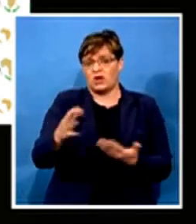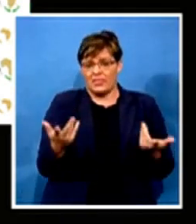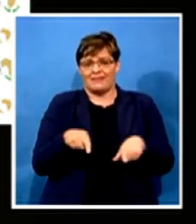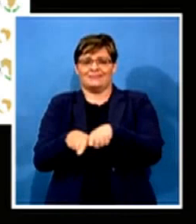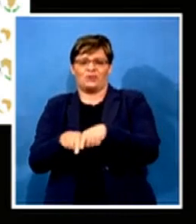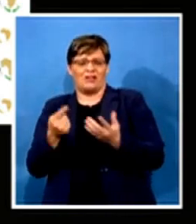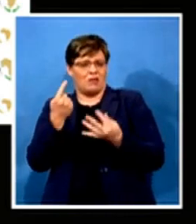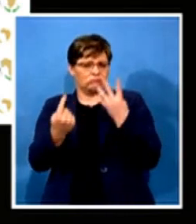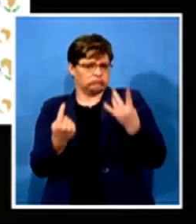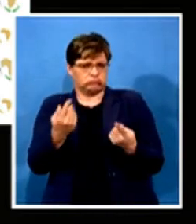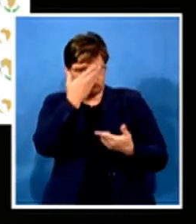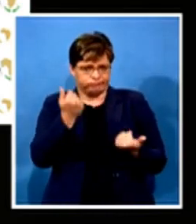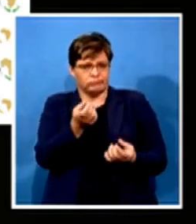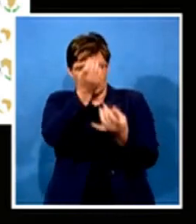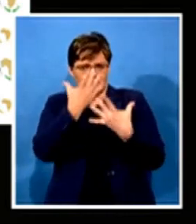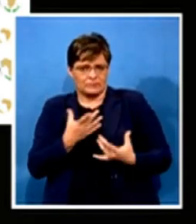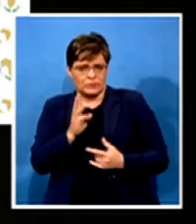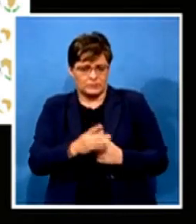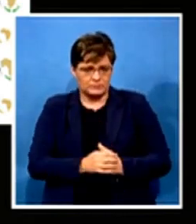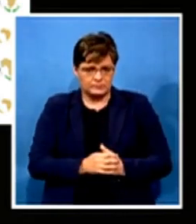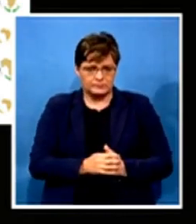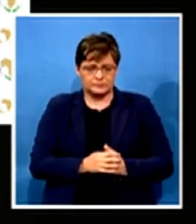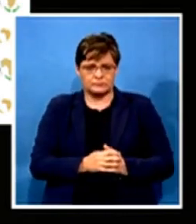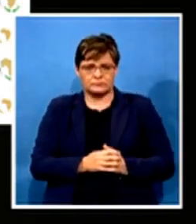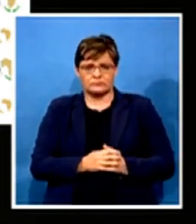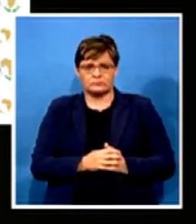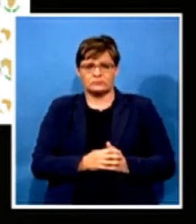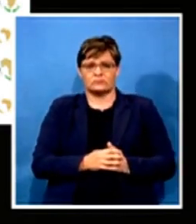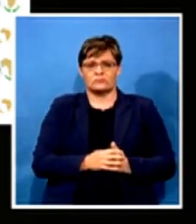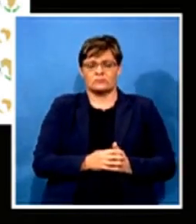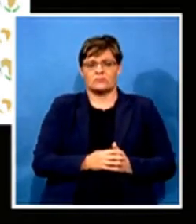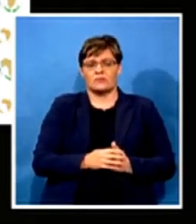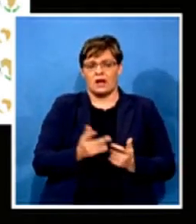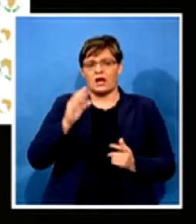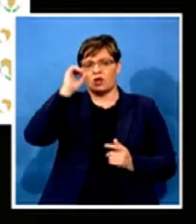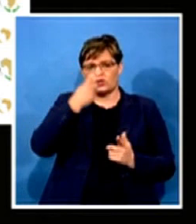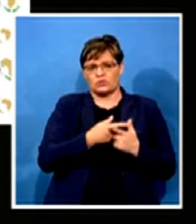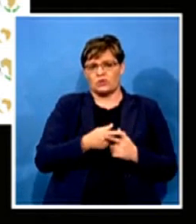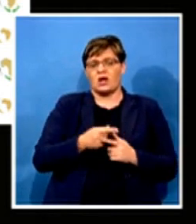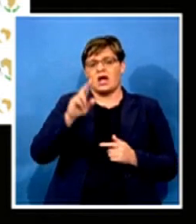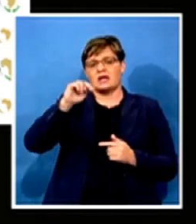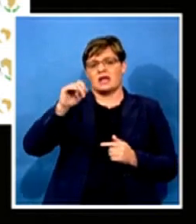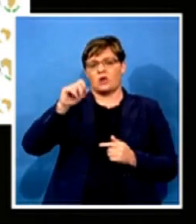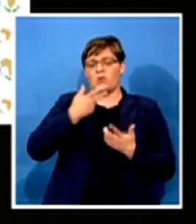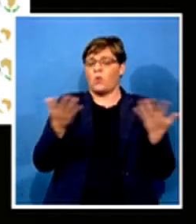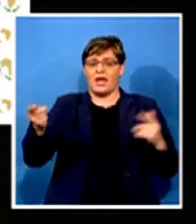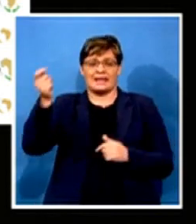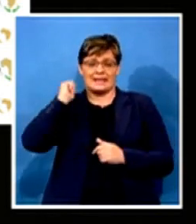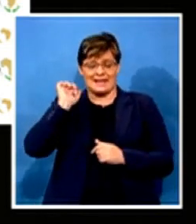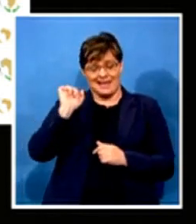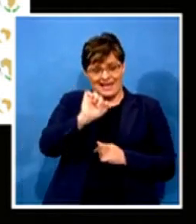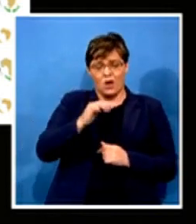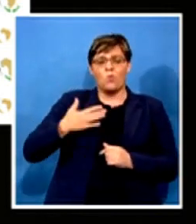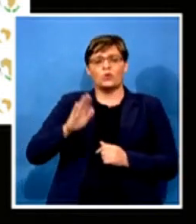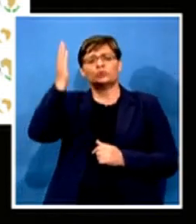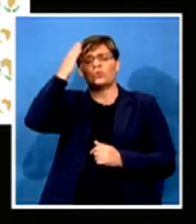Naftali Mwaura with the Xinhua News Agency in Nairobi in Kenya wants to know the specific dates,